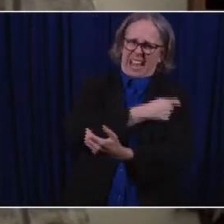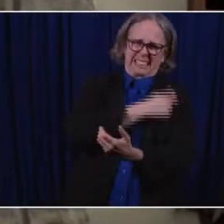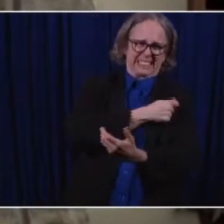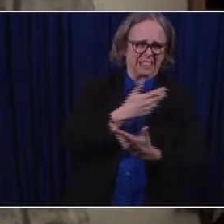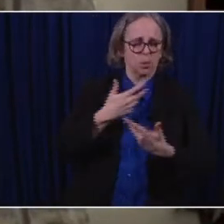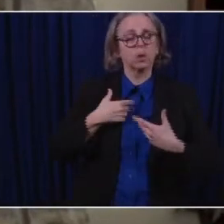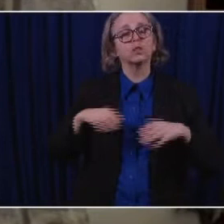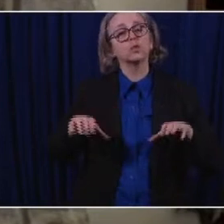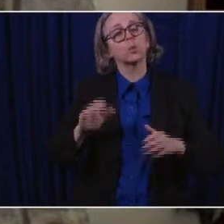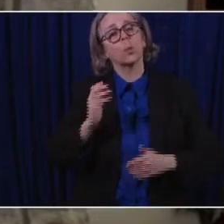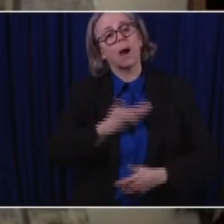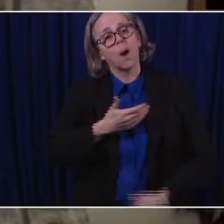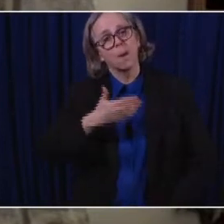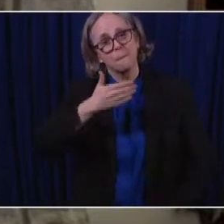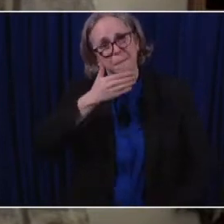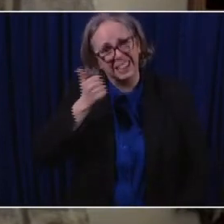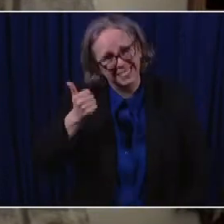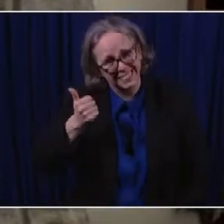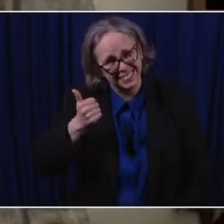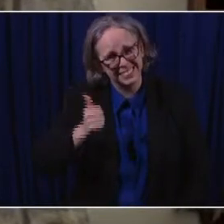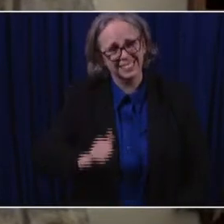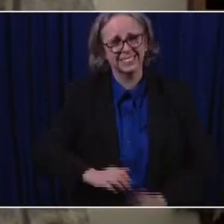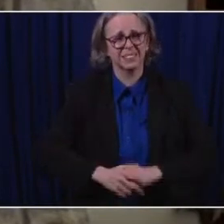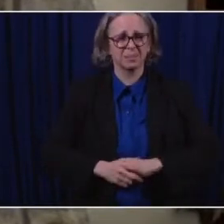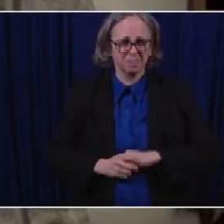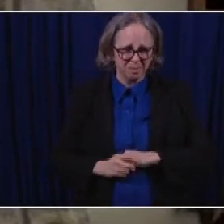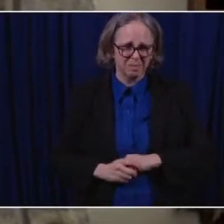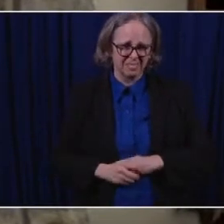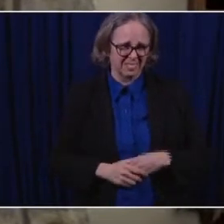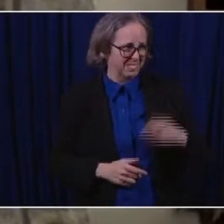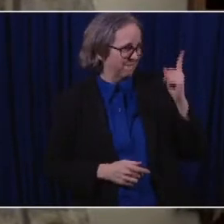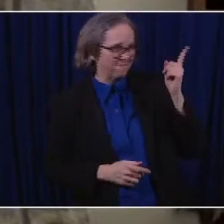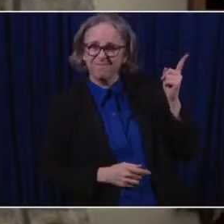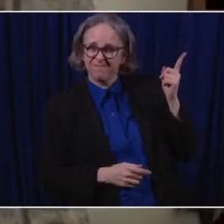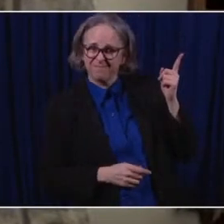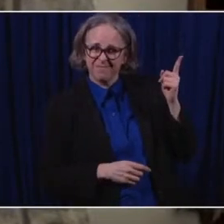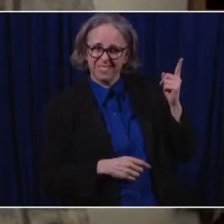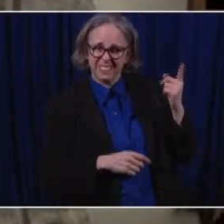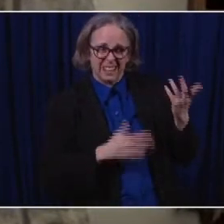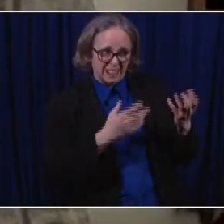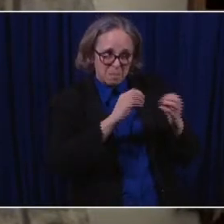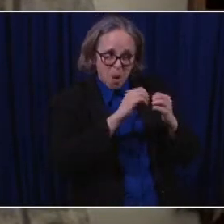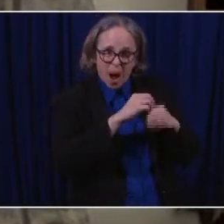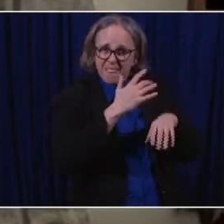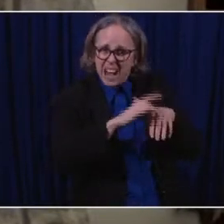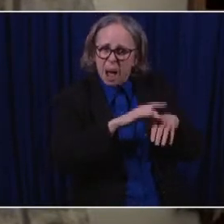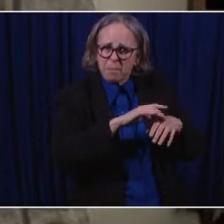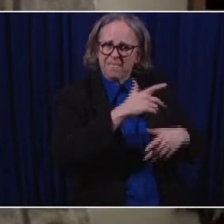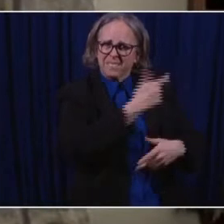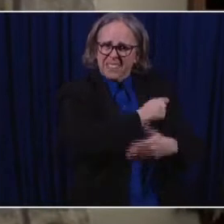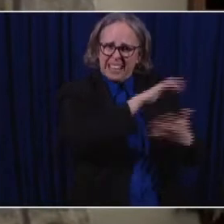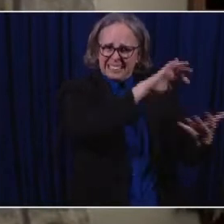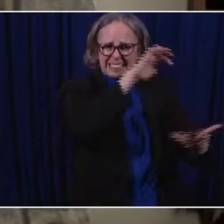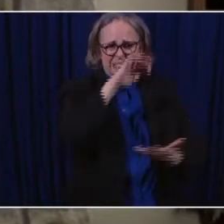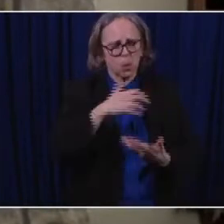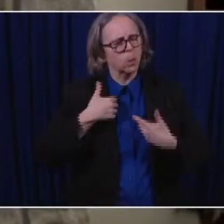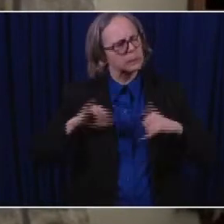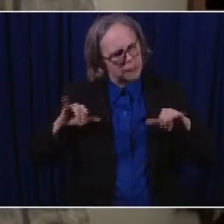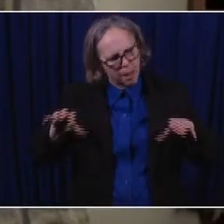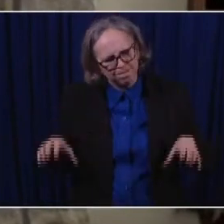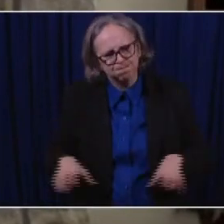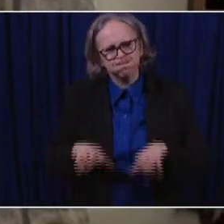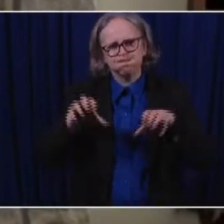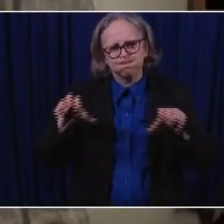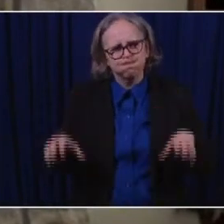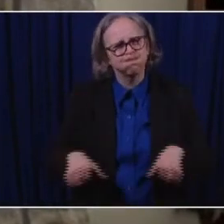and the providers are doing a good job, and we're going to just keep plowing away at this. And our obligation is to